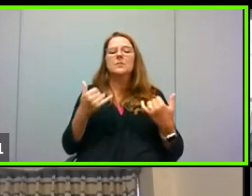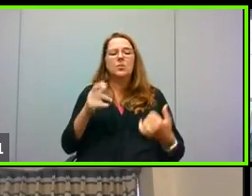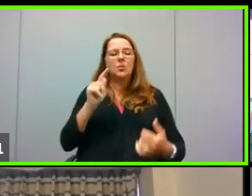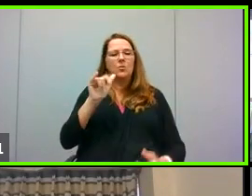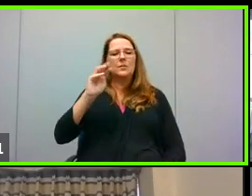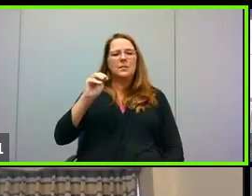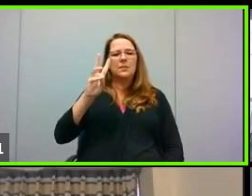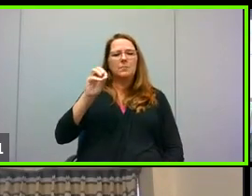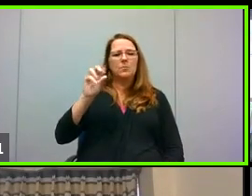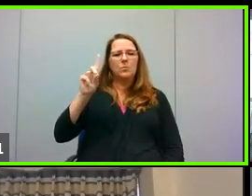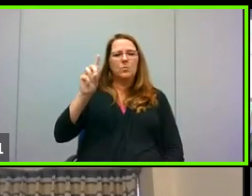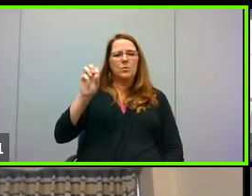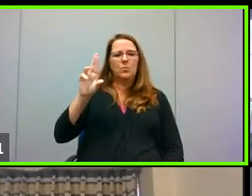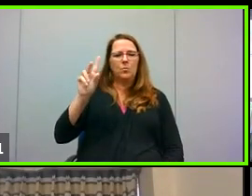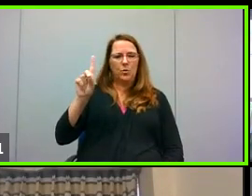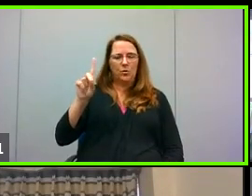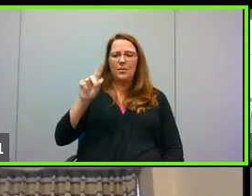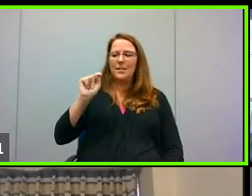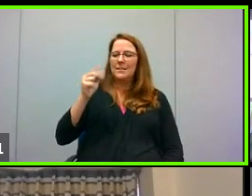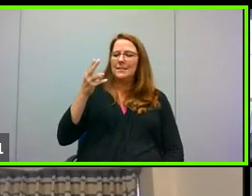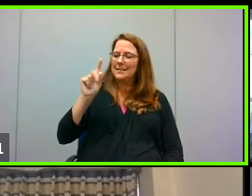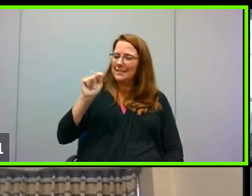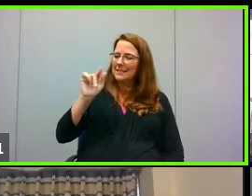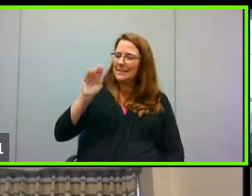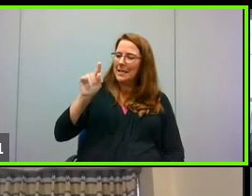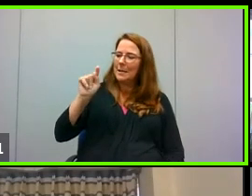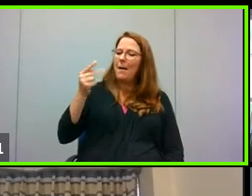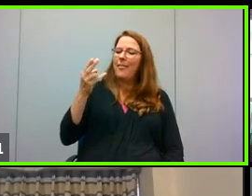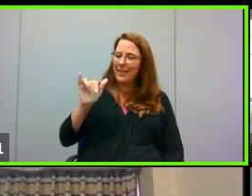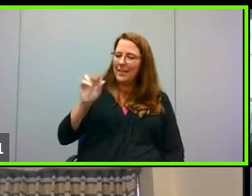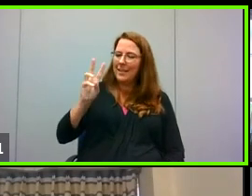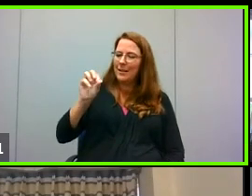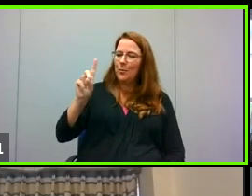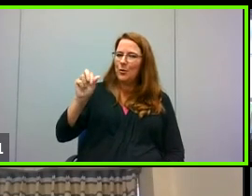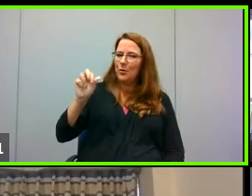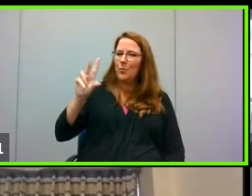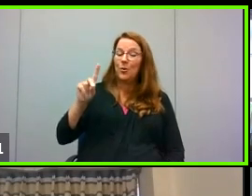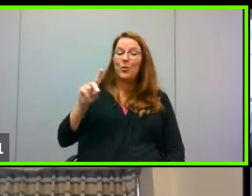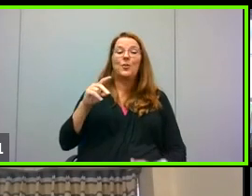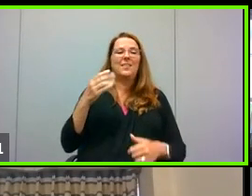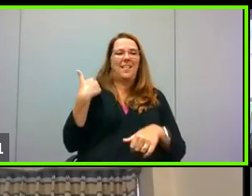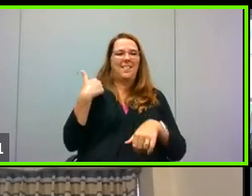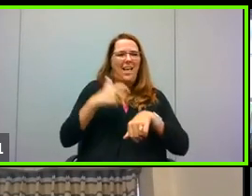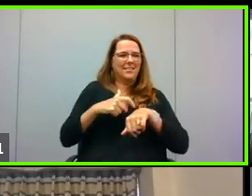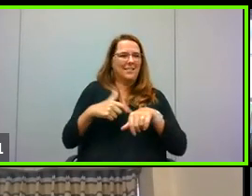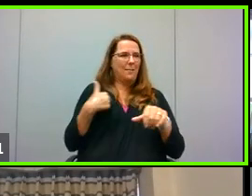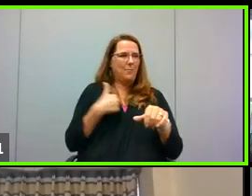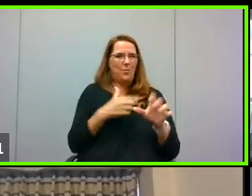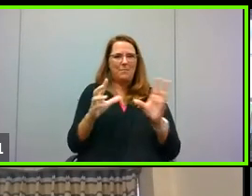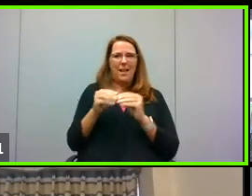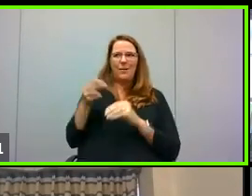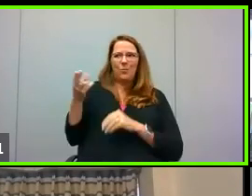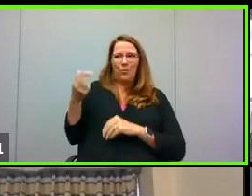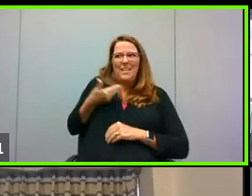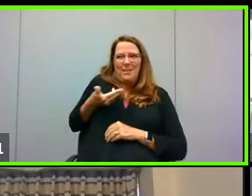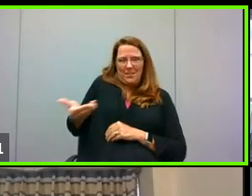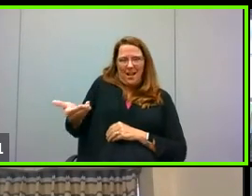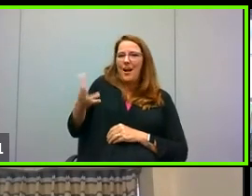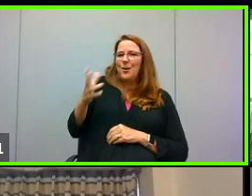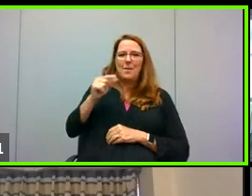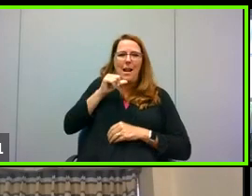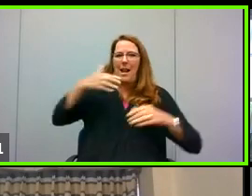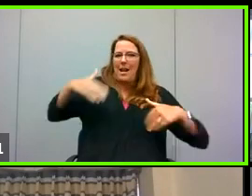Timothy Woodward, the last time we met, Tim was hired, I believe, but not on board. So Tim is